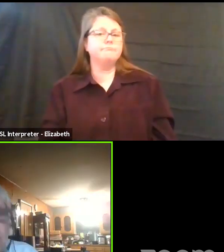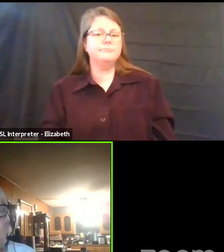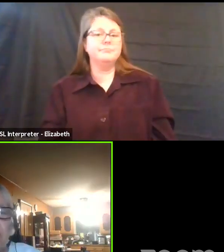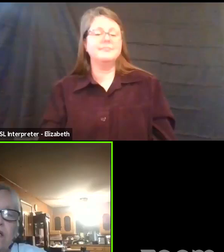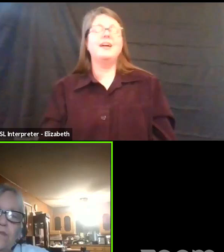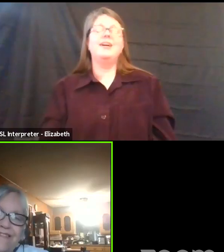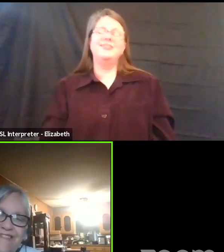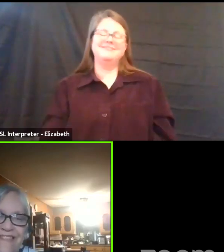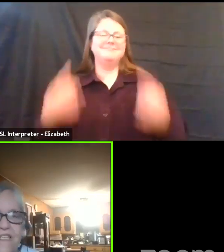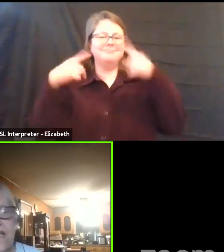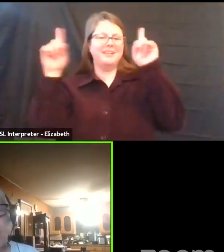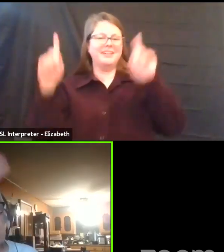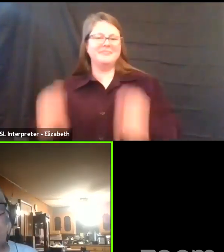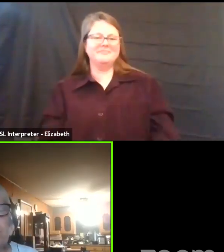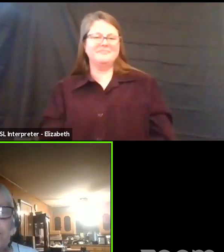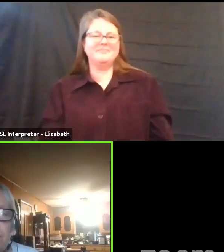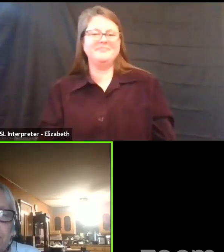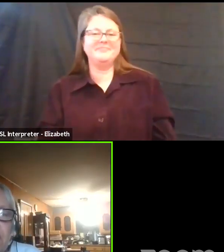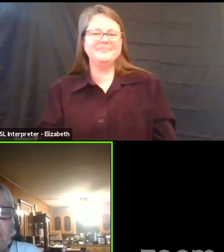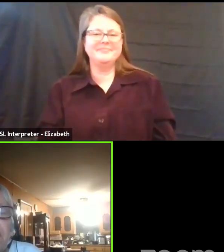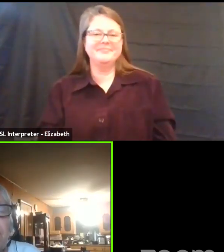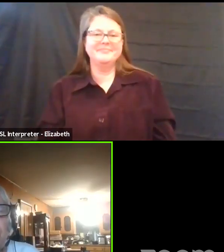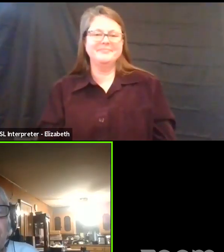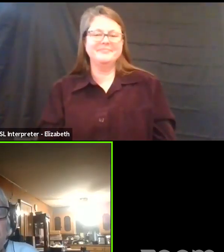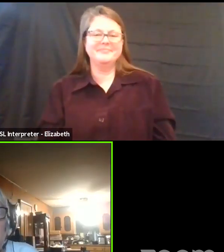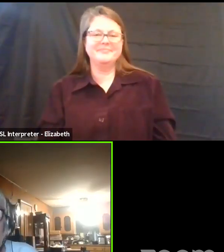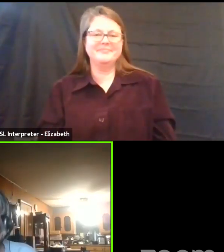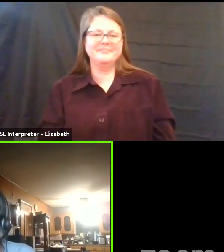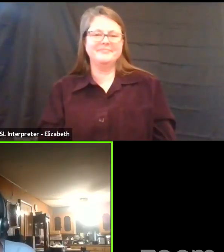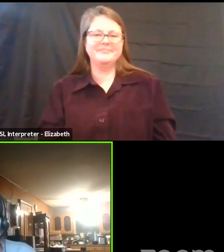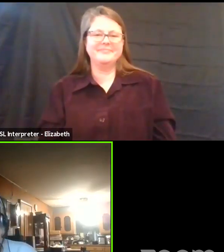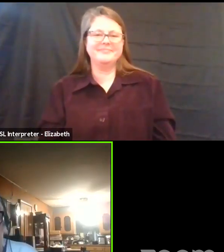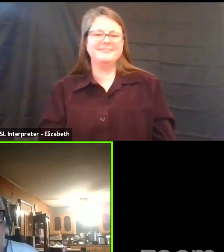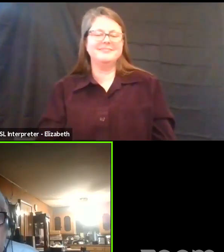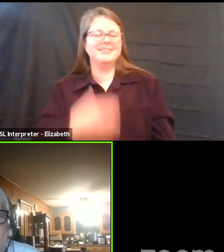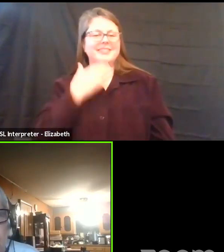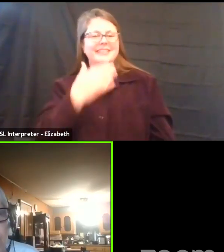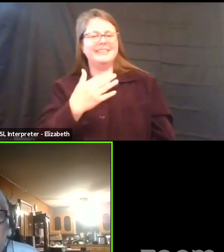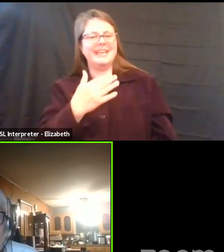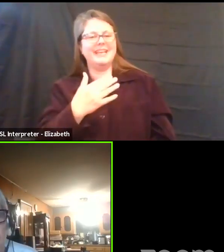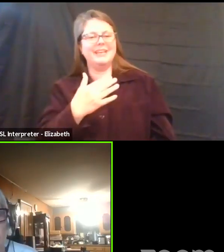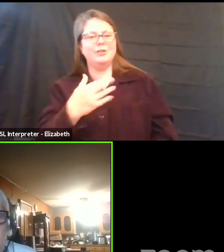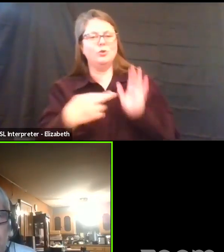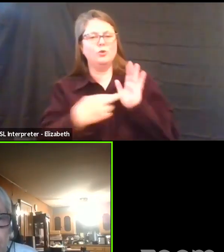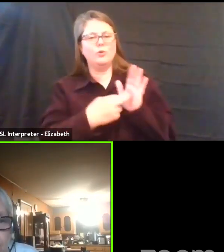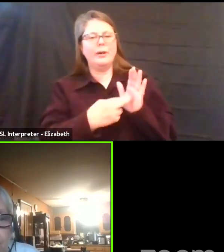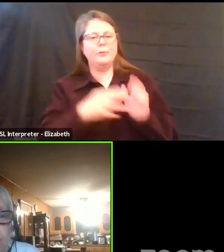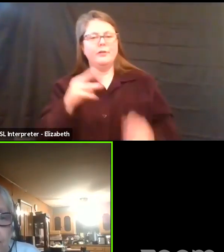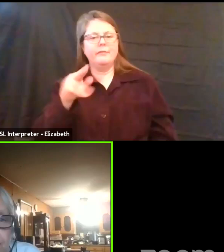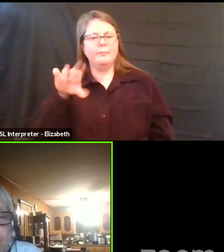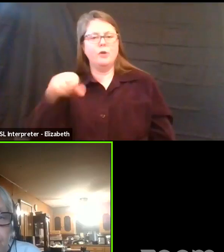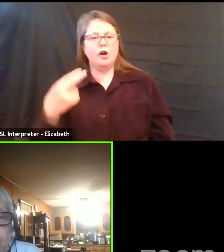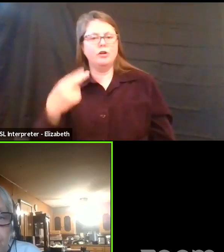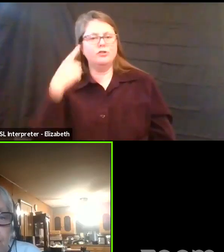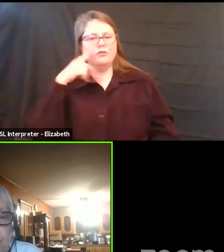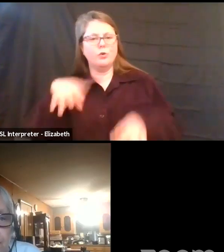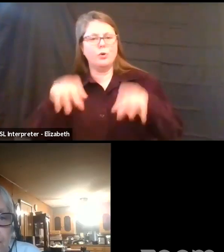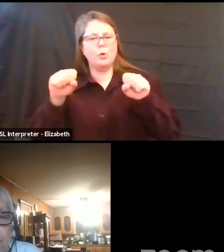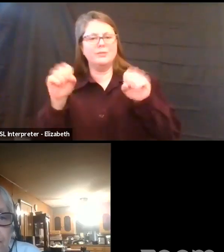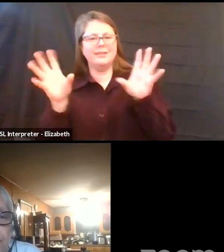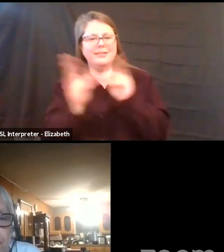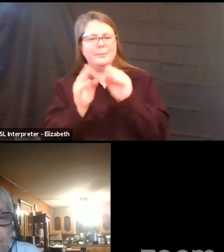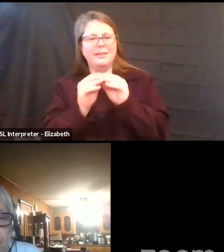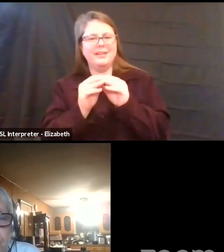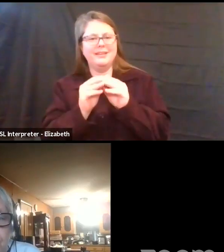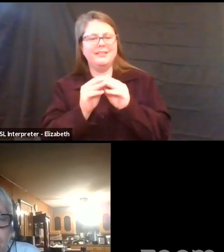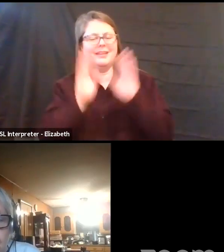There I am. There you are. Hello, Wonderful. folks. Yeah, thank you, Representative Marsh, for putting this on. It's phenomenal. It's thanks to the